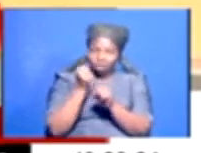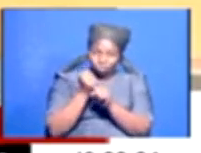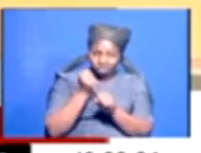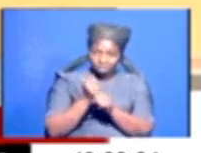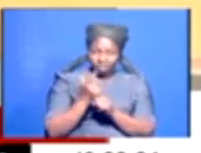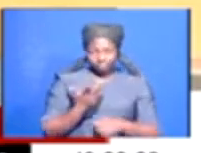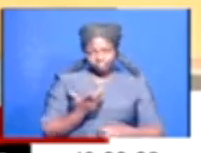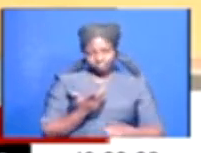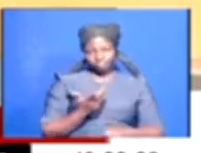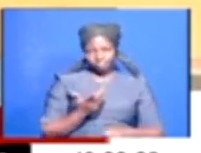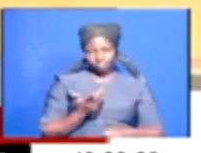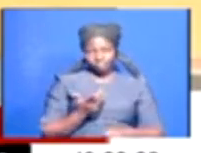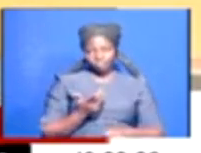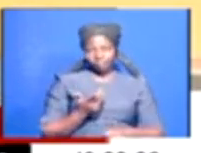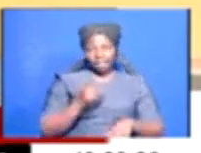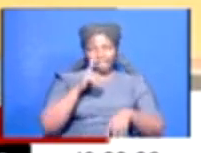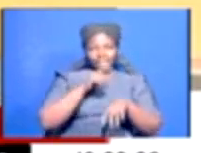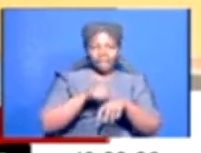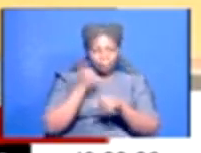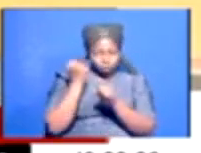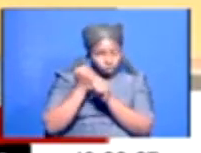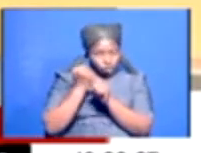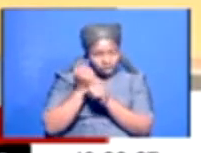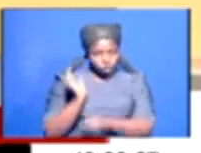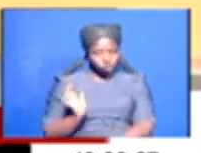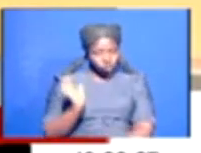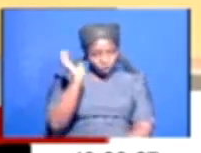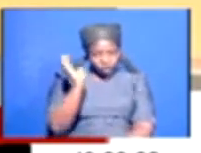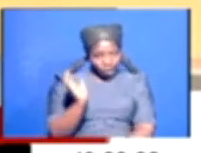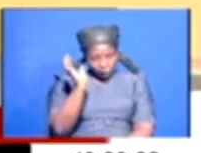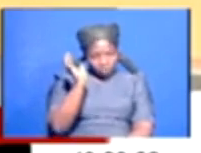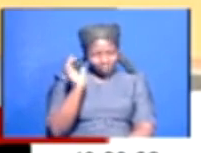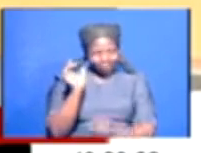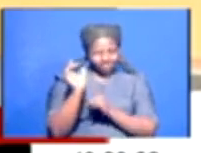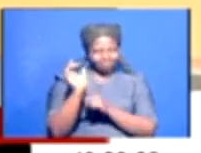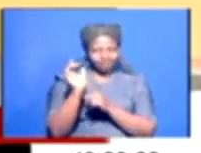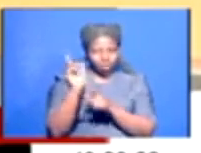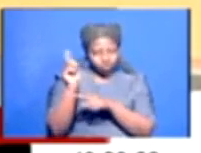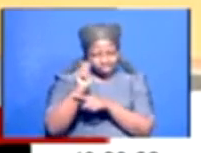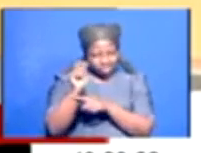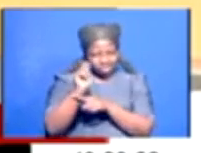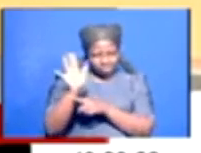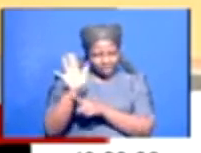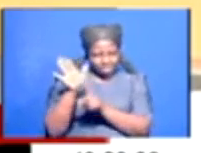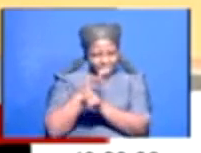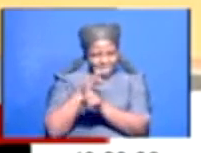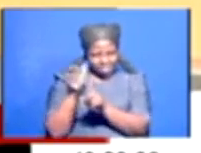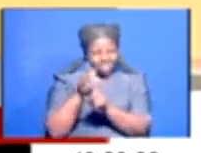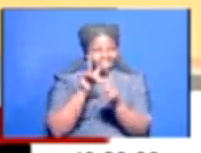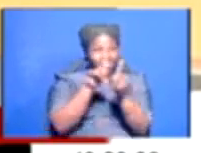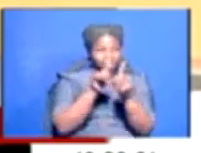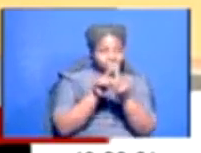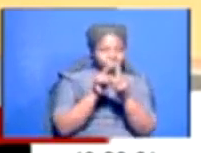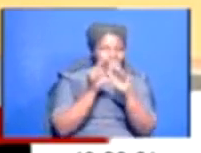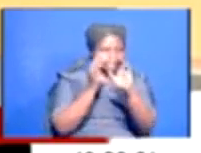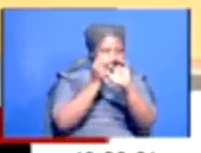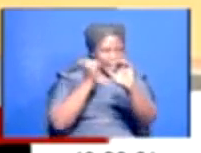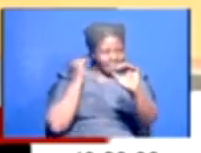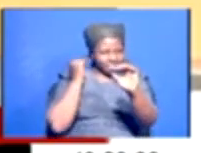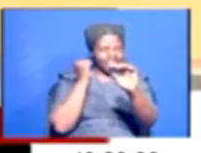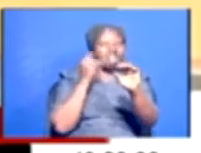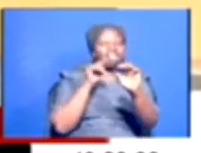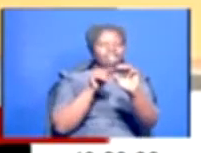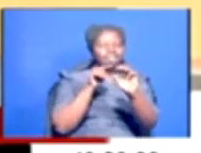are in short put, you train in a short put way, and javelin also that way. You don't have